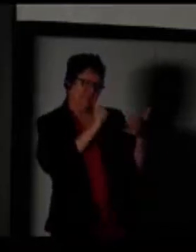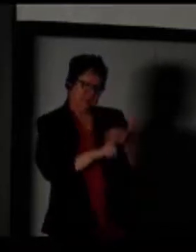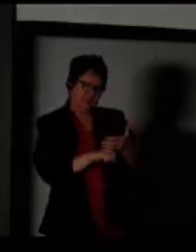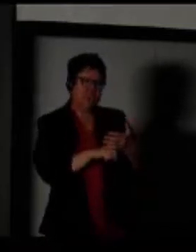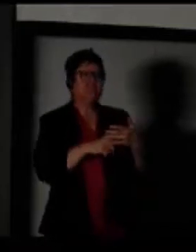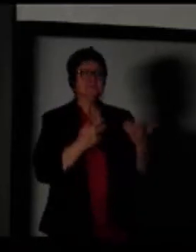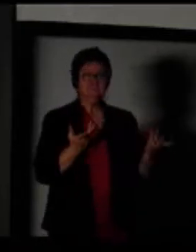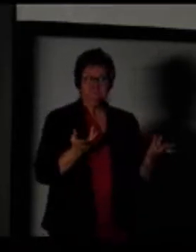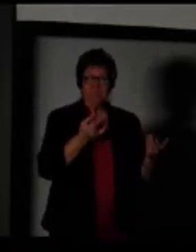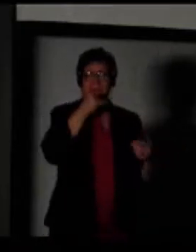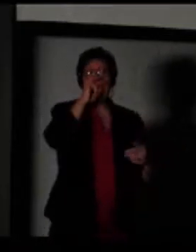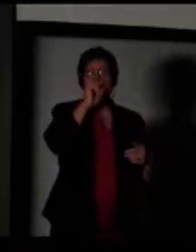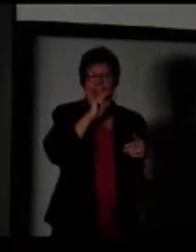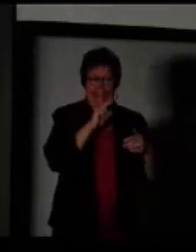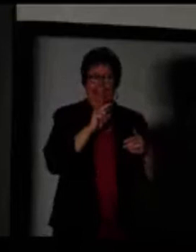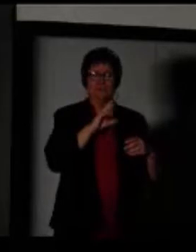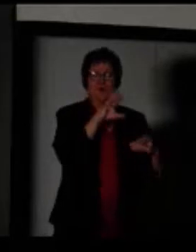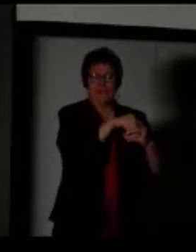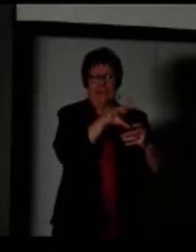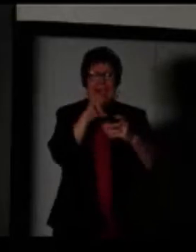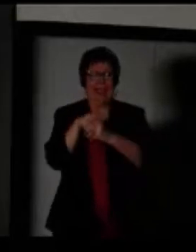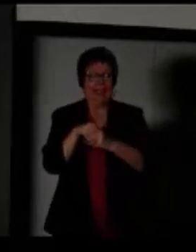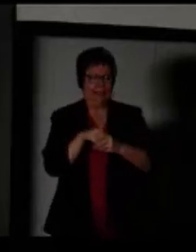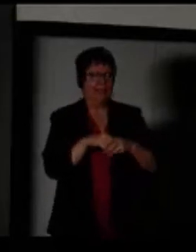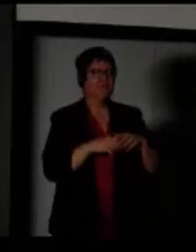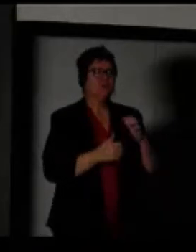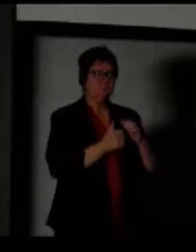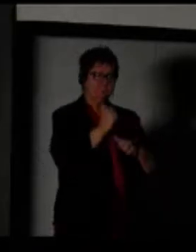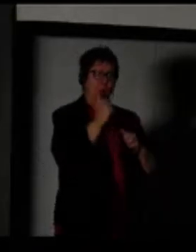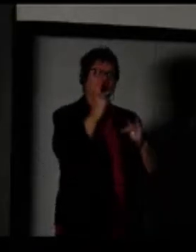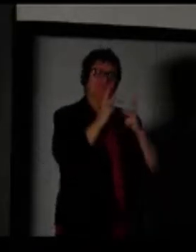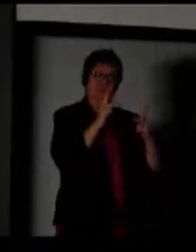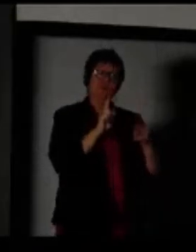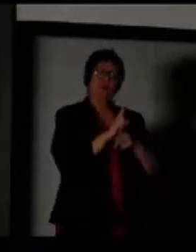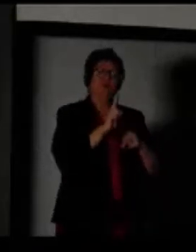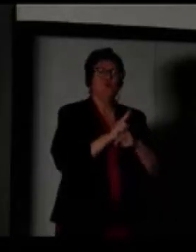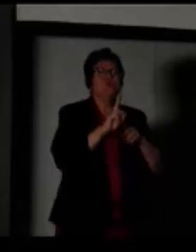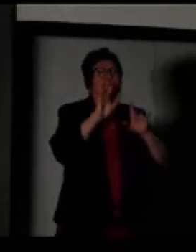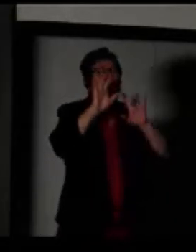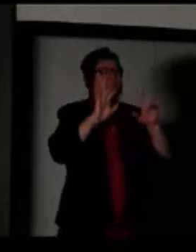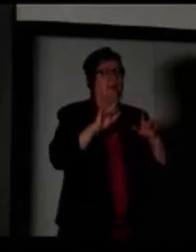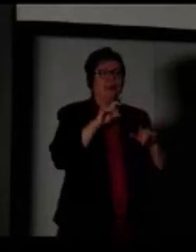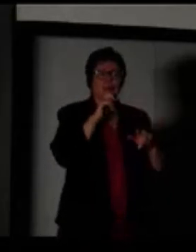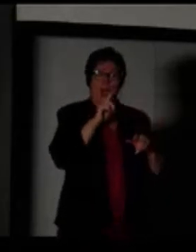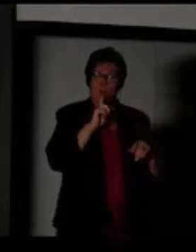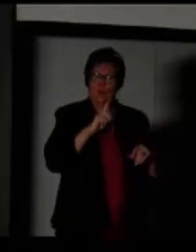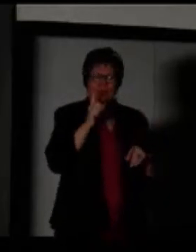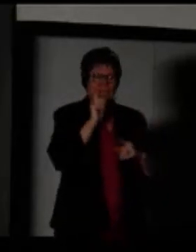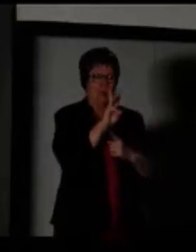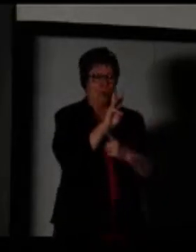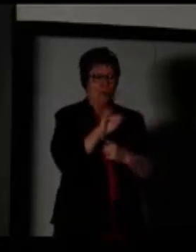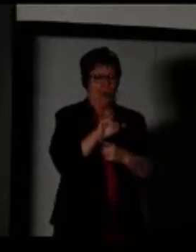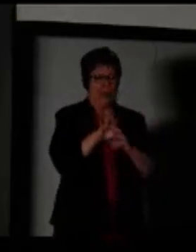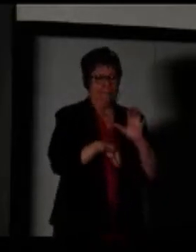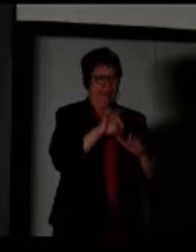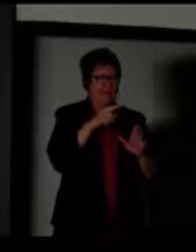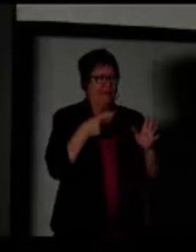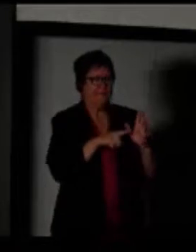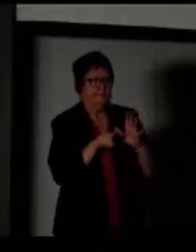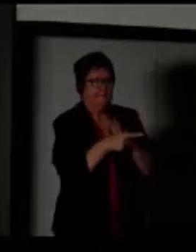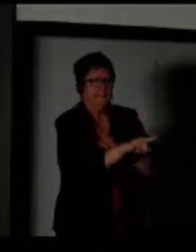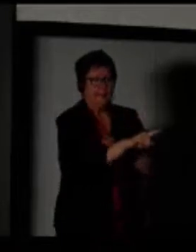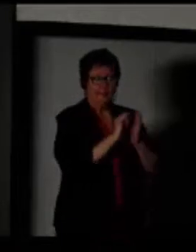kids were engaged. Most visitors use the wall casually. And not really for wayfinding, which is one of the things that we were trying to do in the